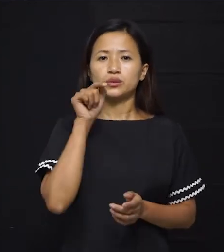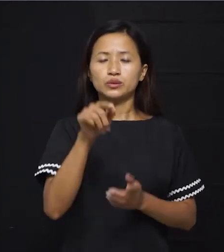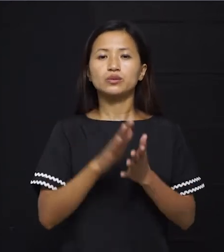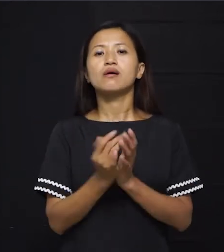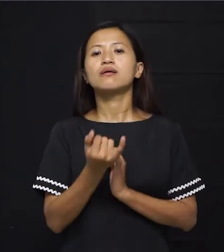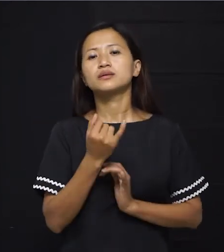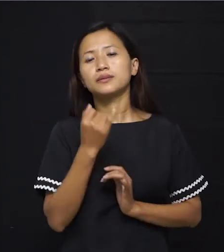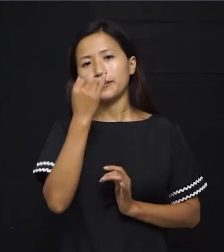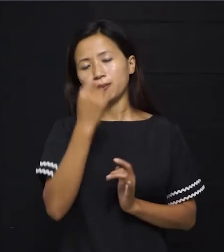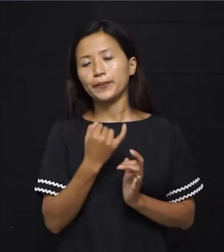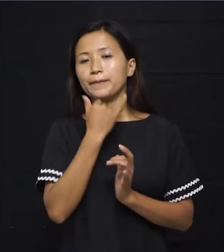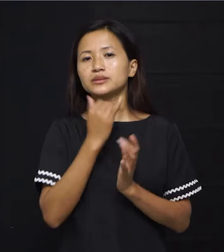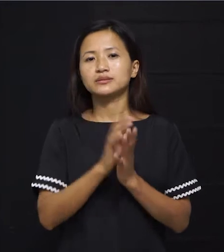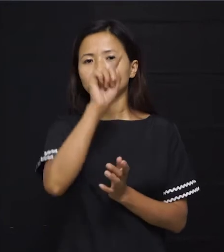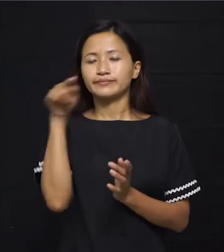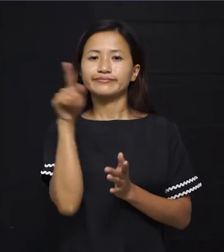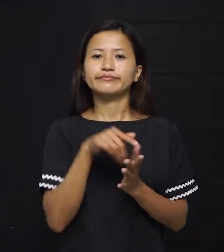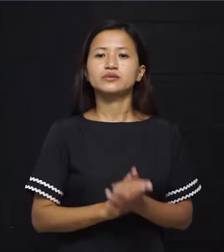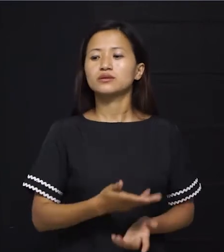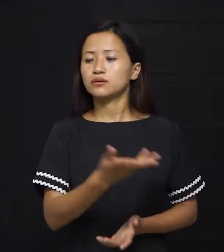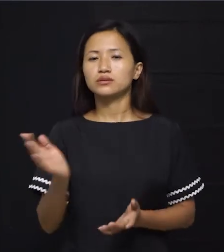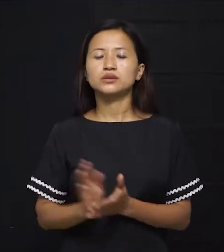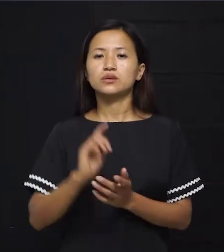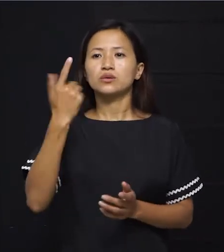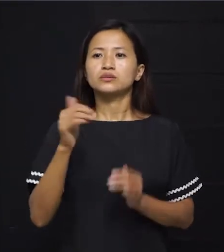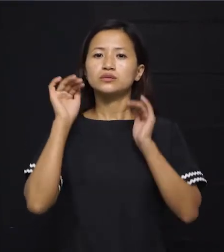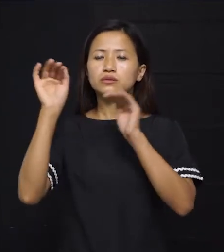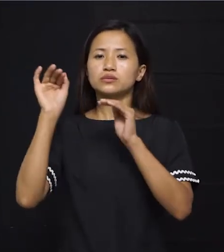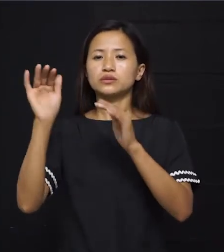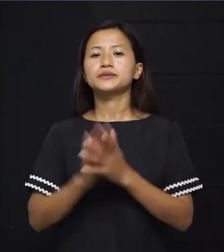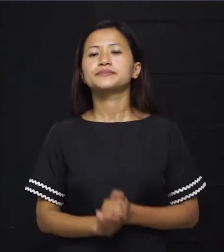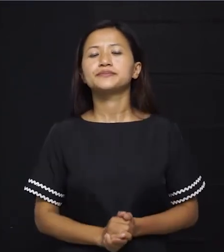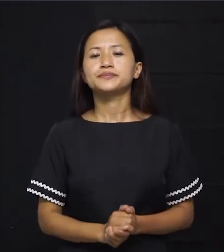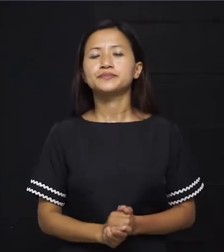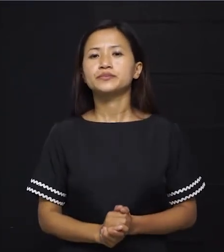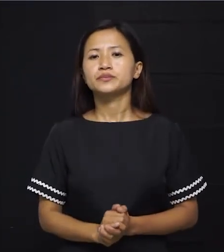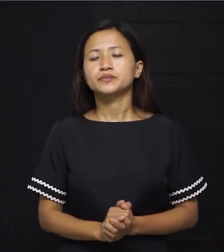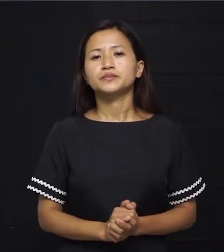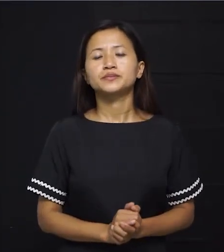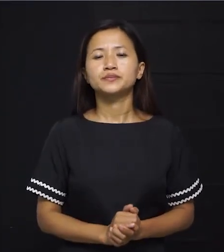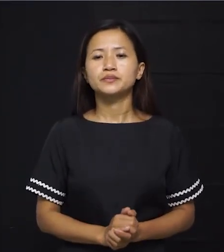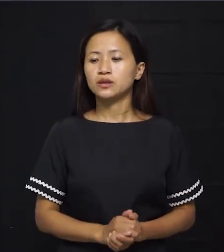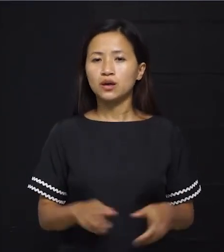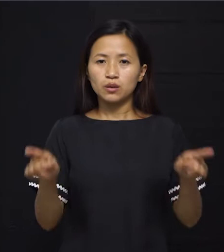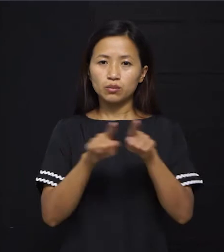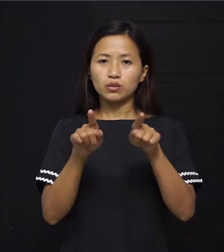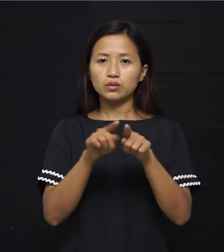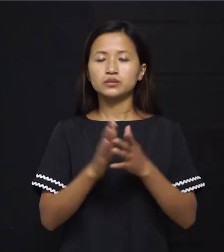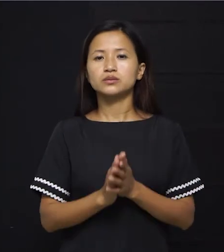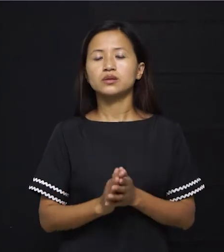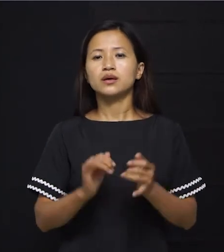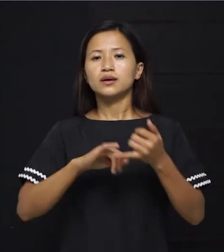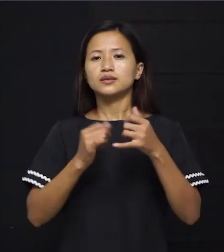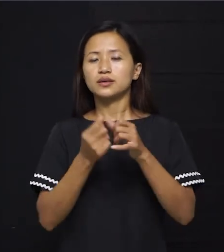wrong, and that was the reason why there is no one supporting you. And so both